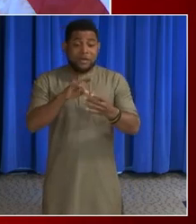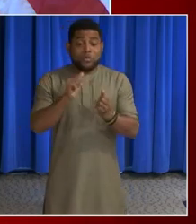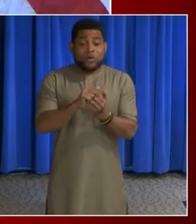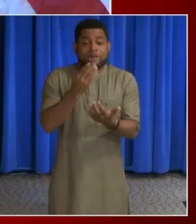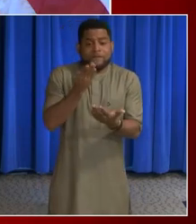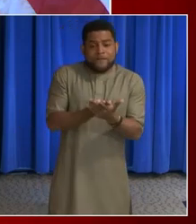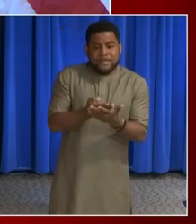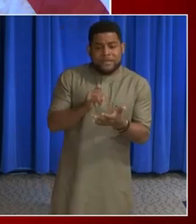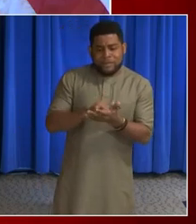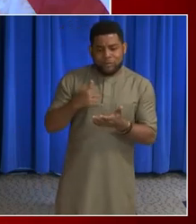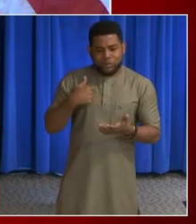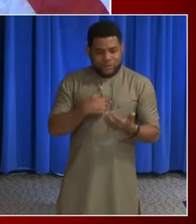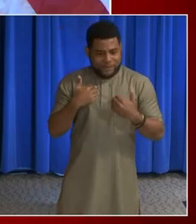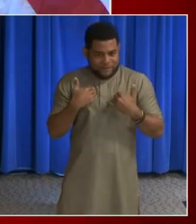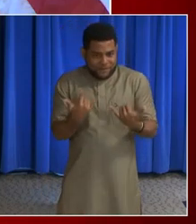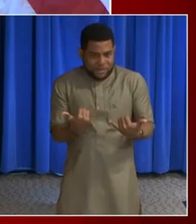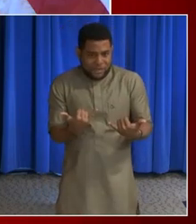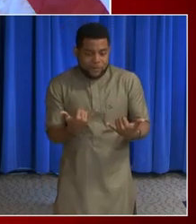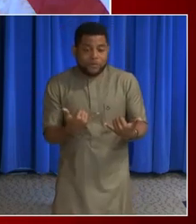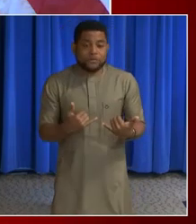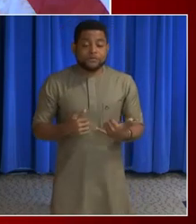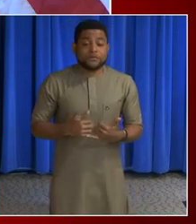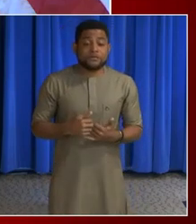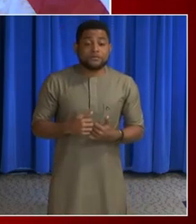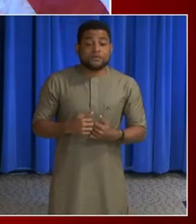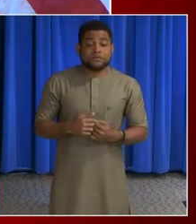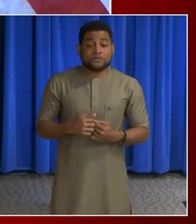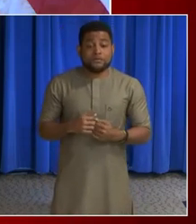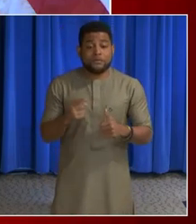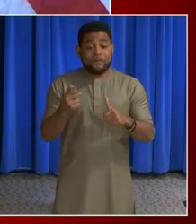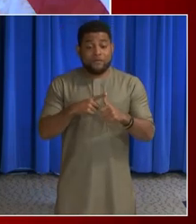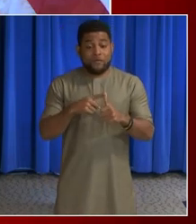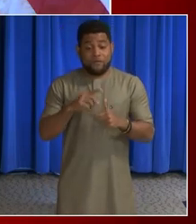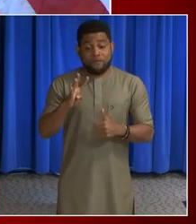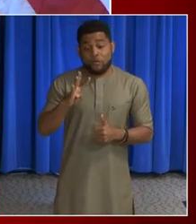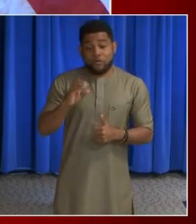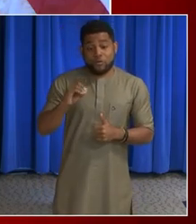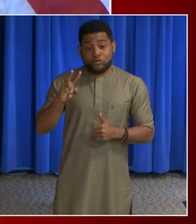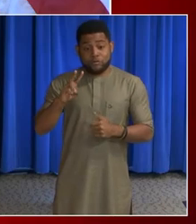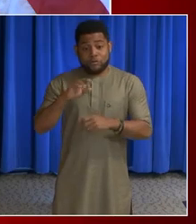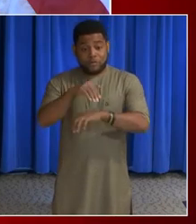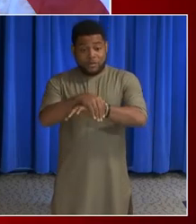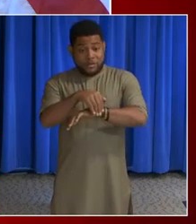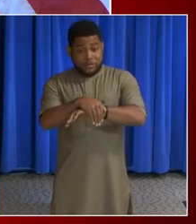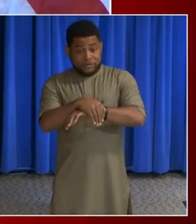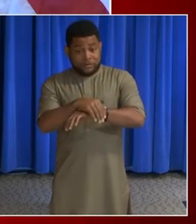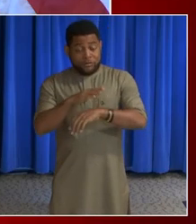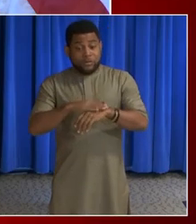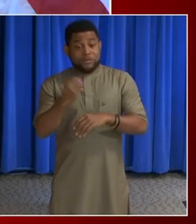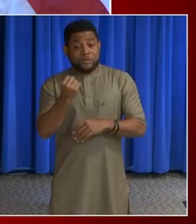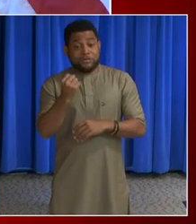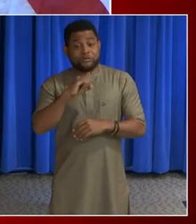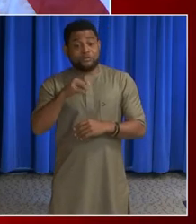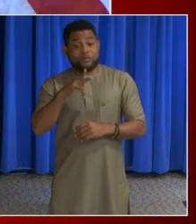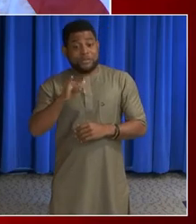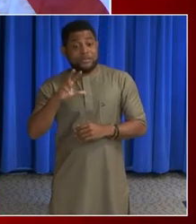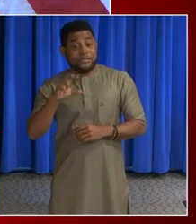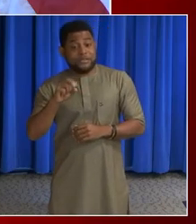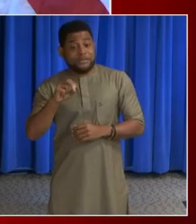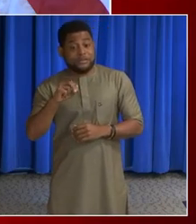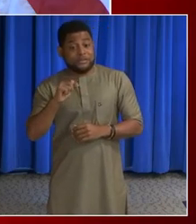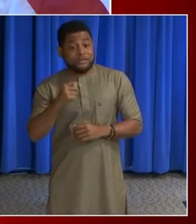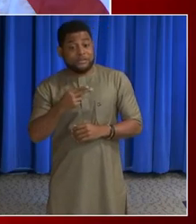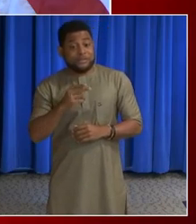point in time. First, at approximately 4:02 p.m. on Saturday, July 30th, our 4th District